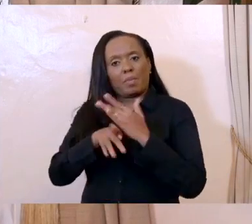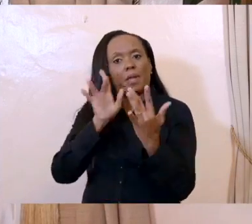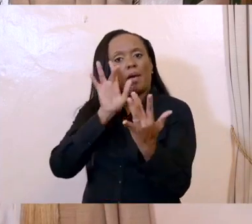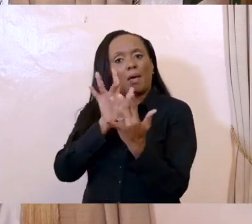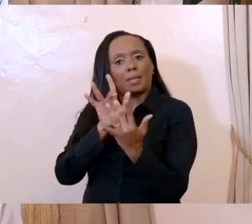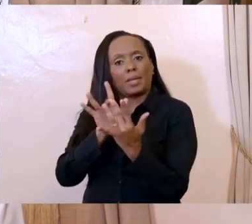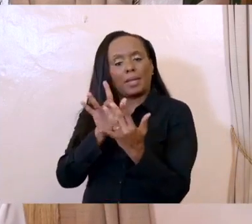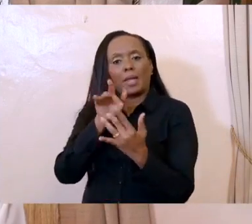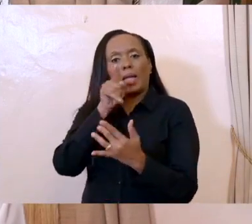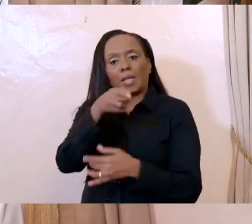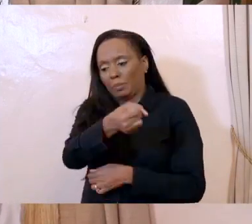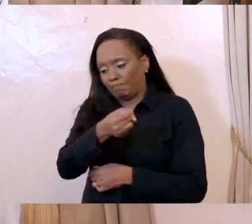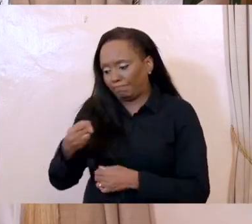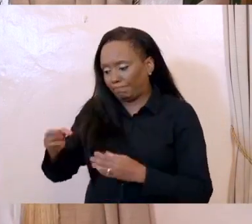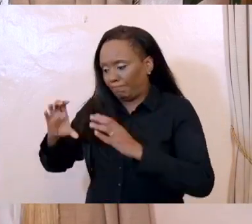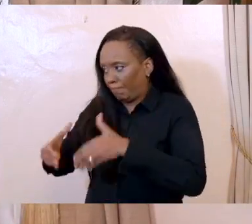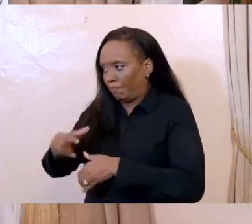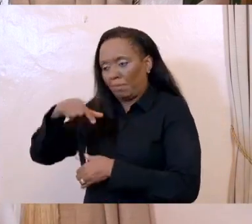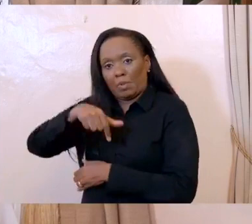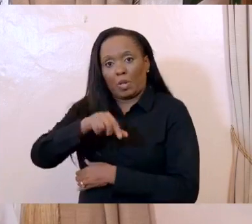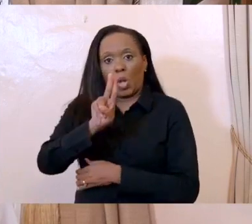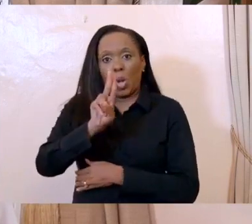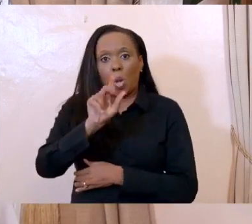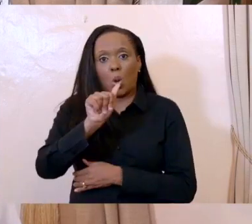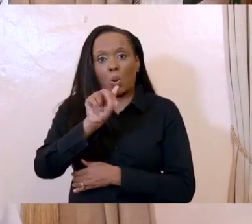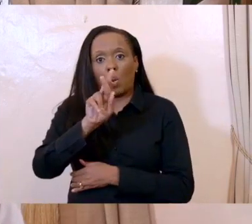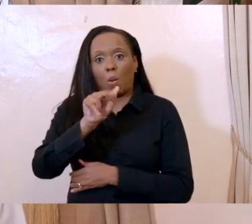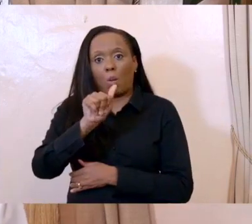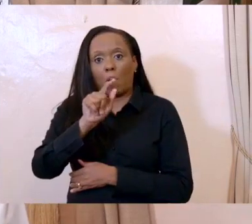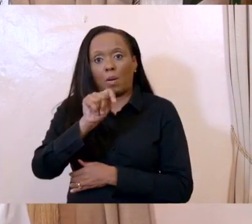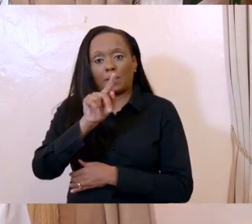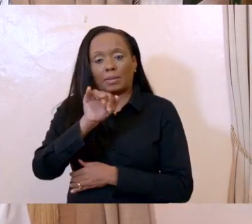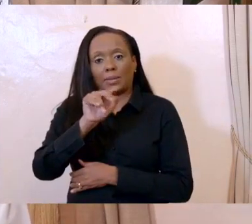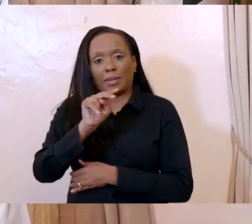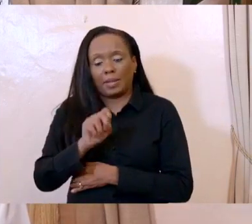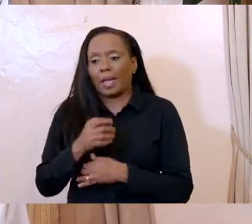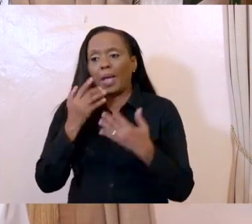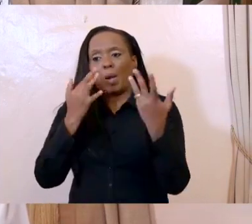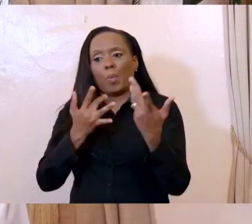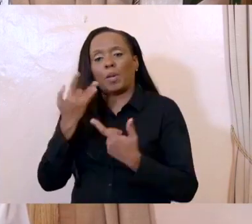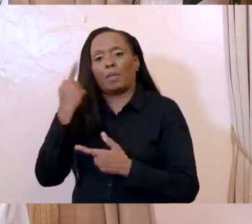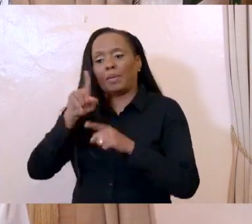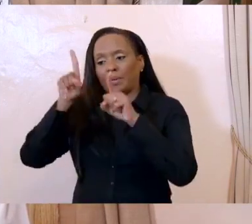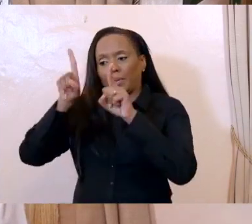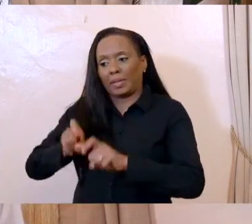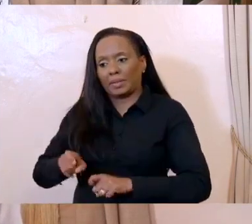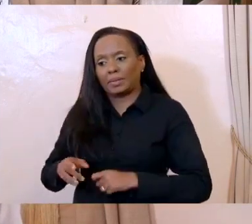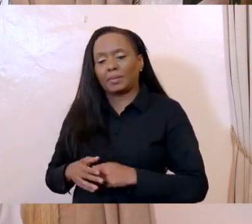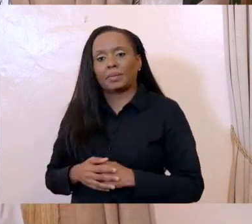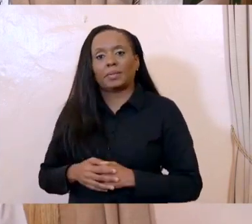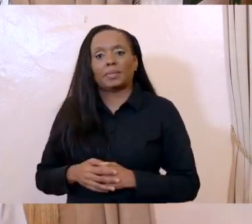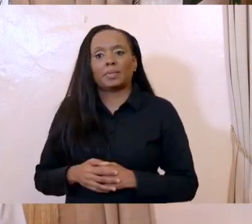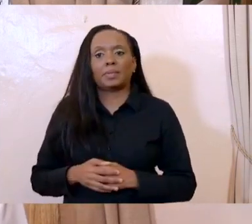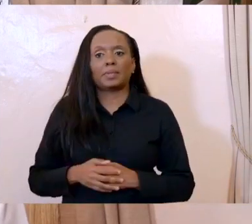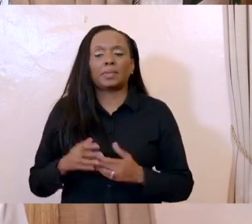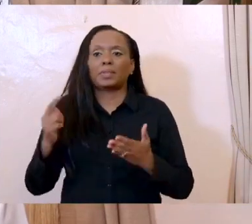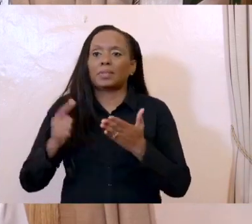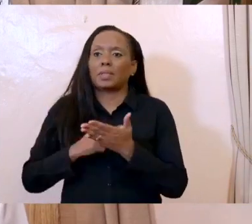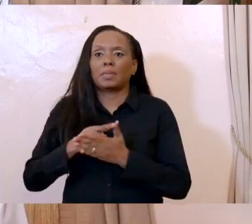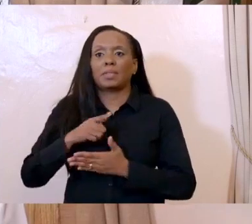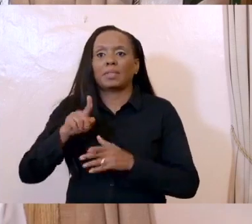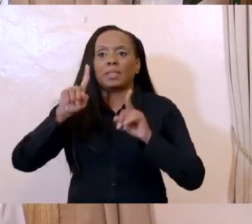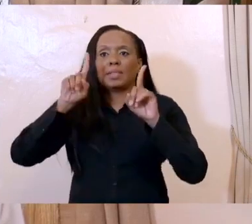go into quarantine waiting to get your after exposure test, sometimes you might be asked to get it